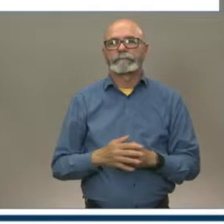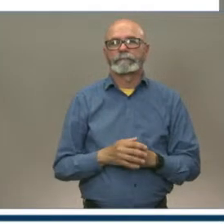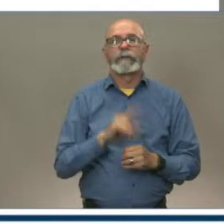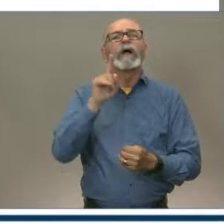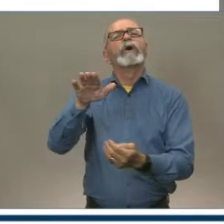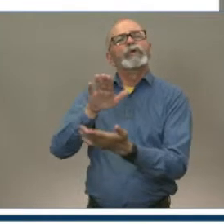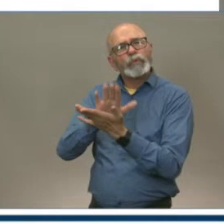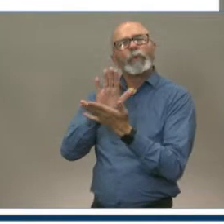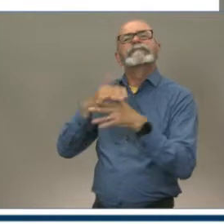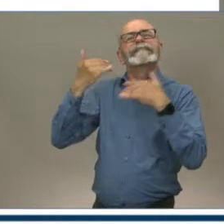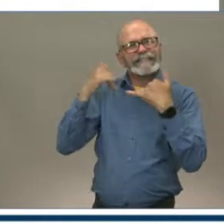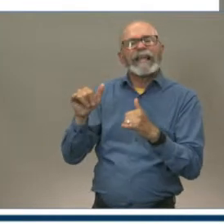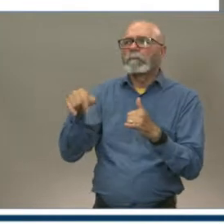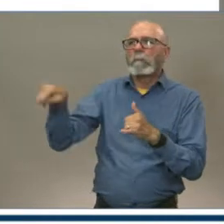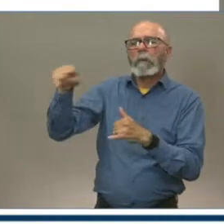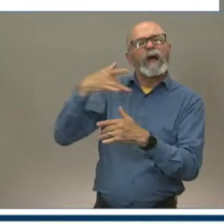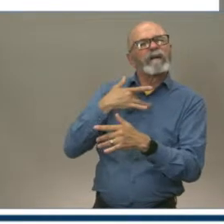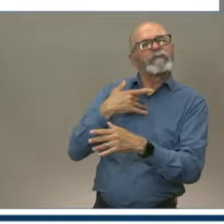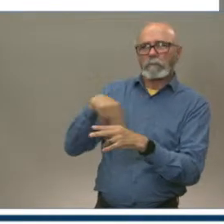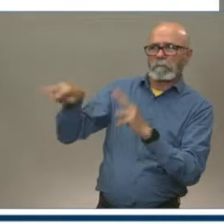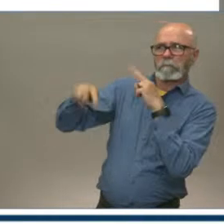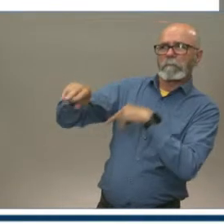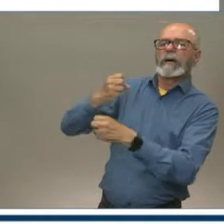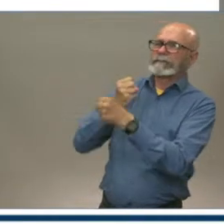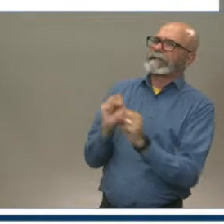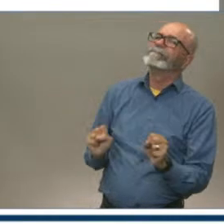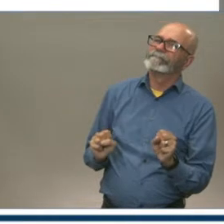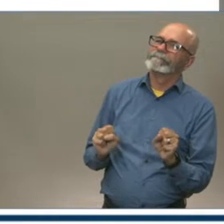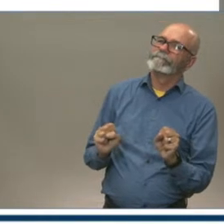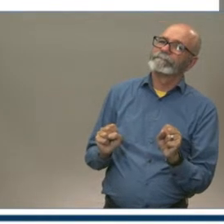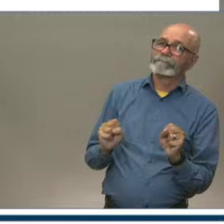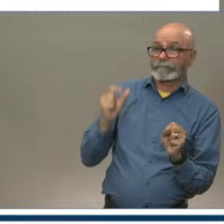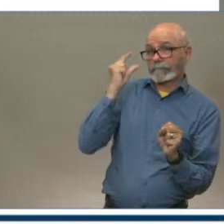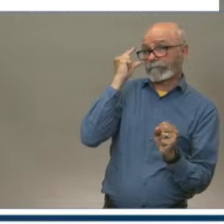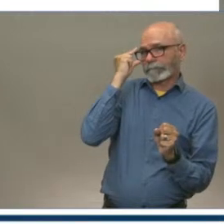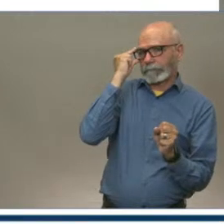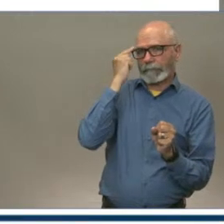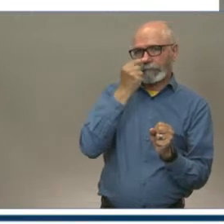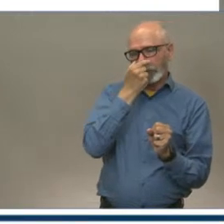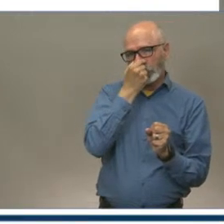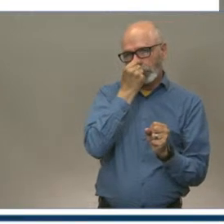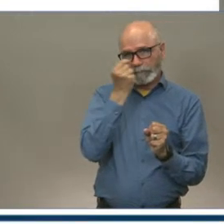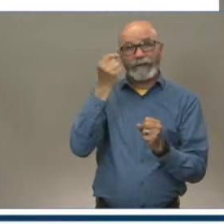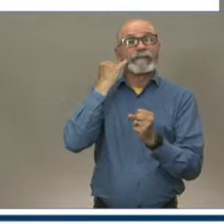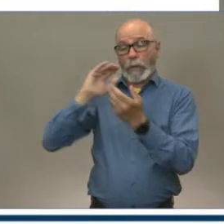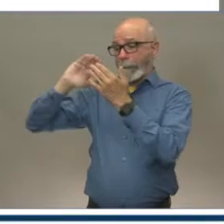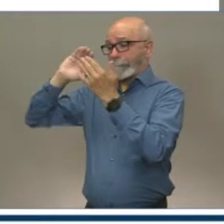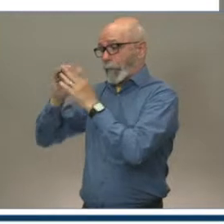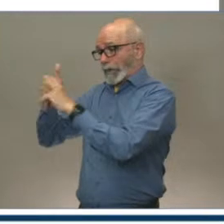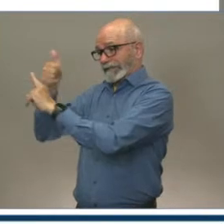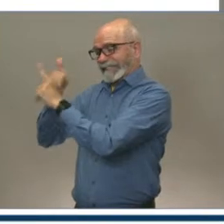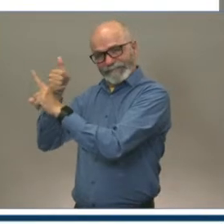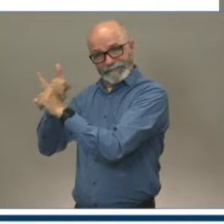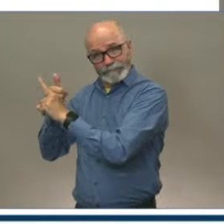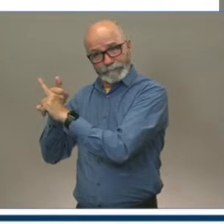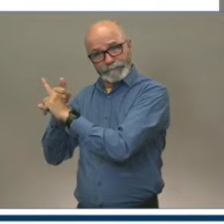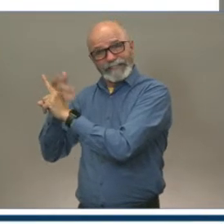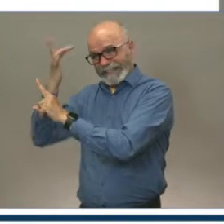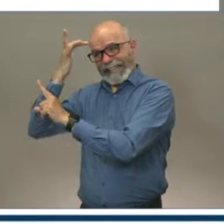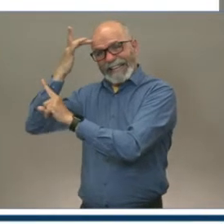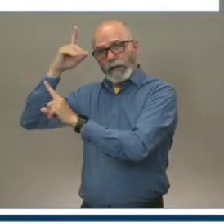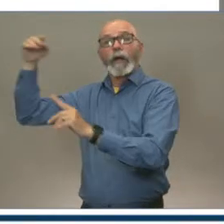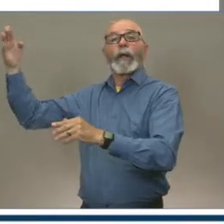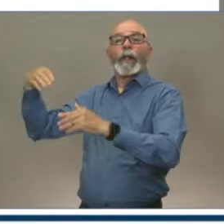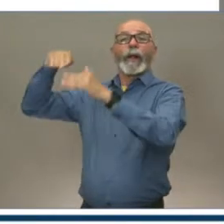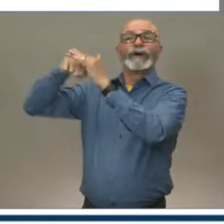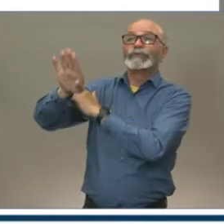That what we're seeing by and large are people who are infected in the community and they happen to work or go to school. And we're seeing minimal amounts